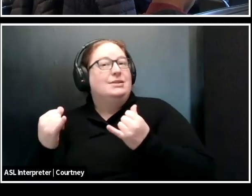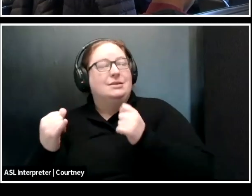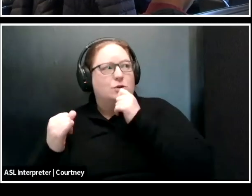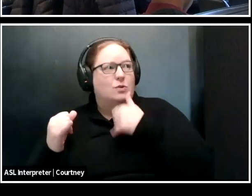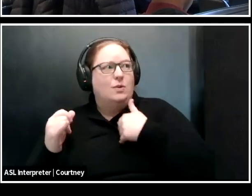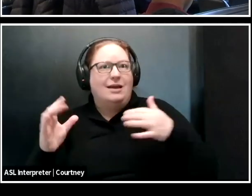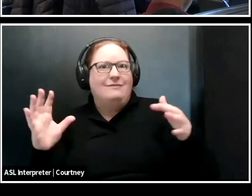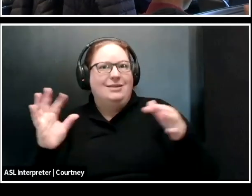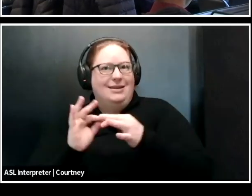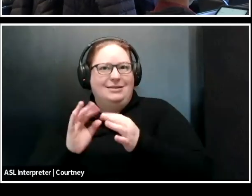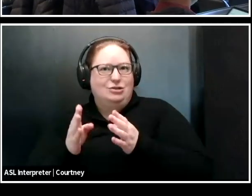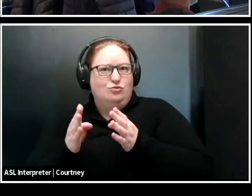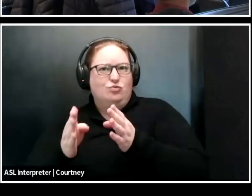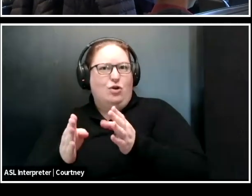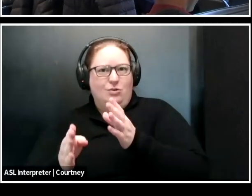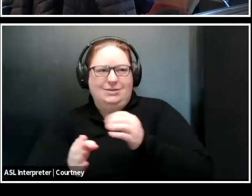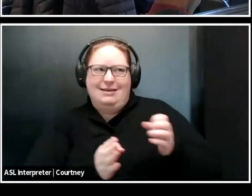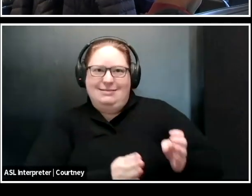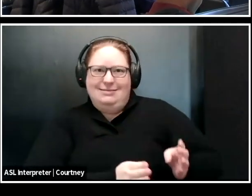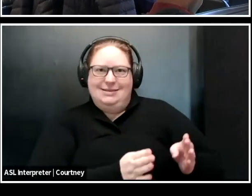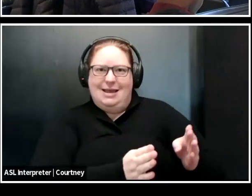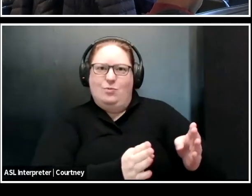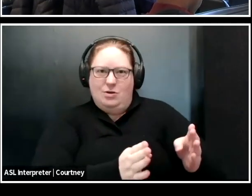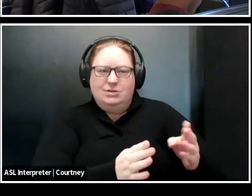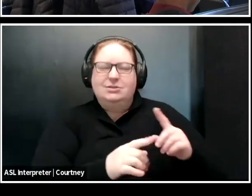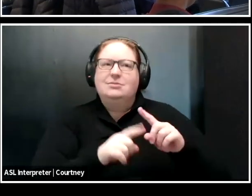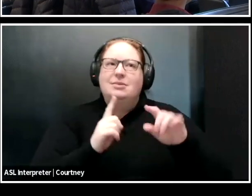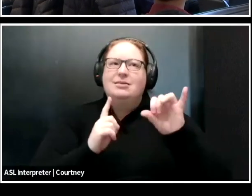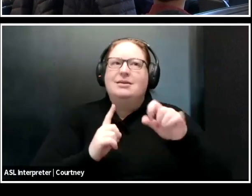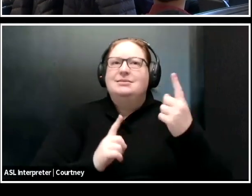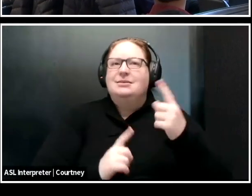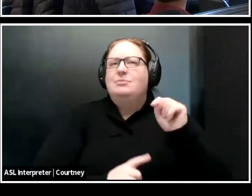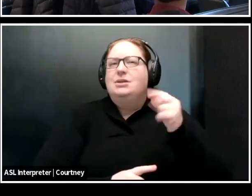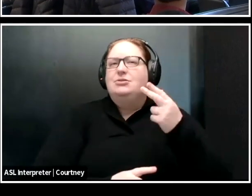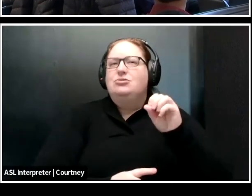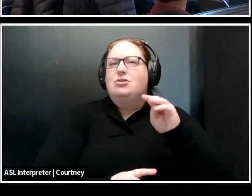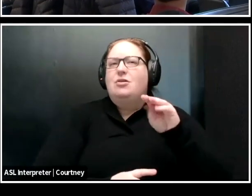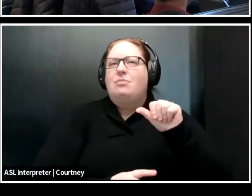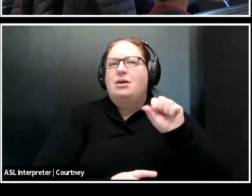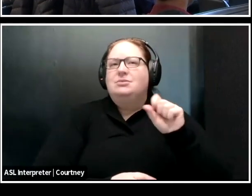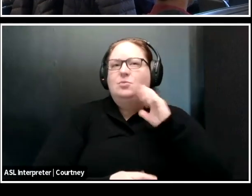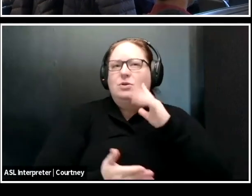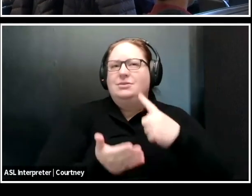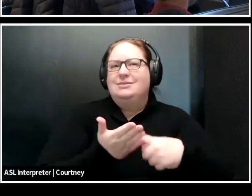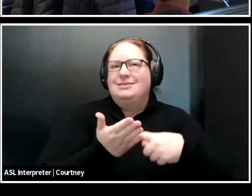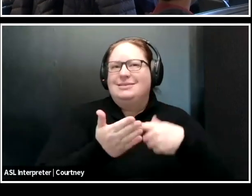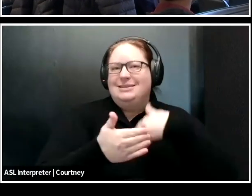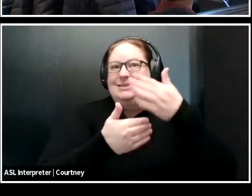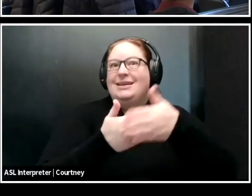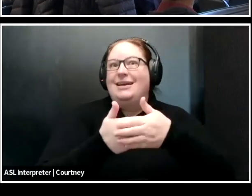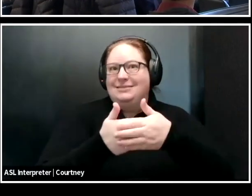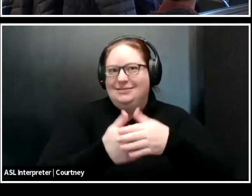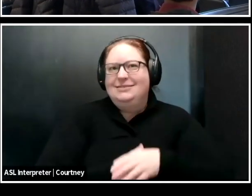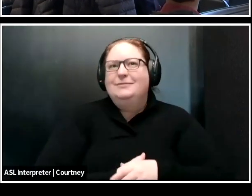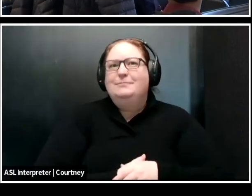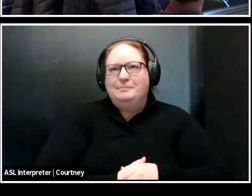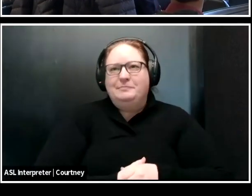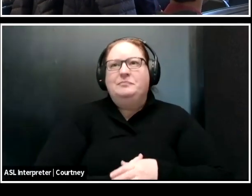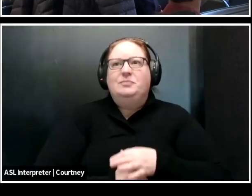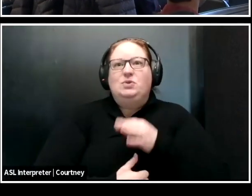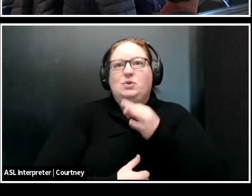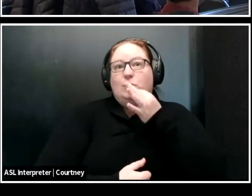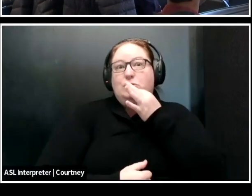and sidewalks, but that is something that Thomas is going to talk about next. So we'll soon be able to provide